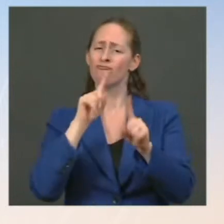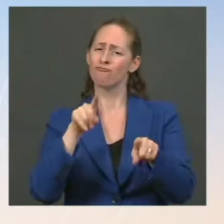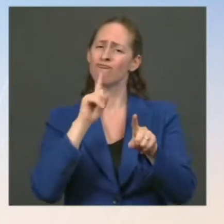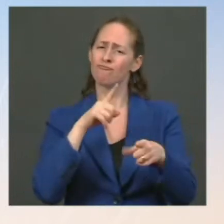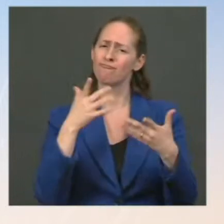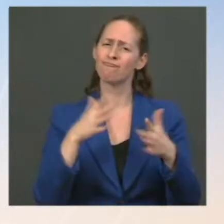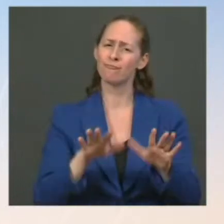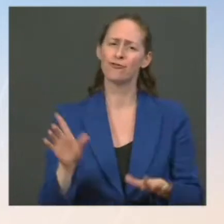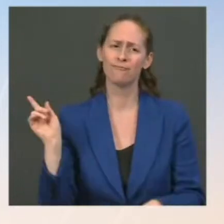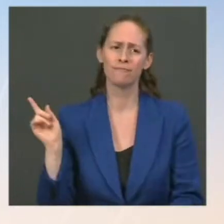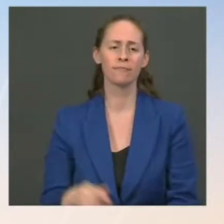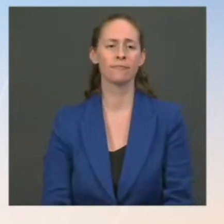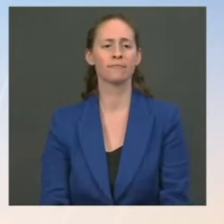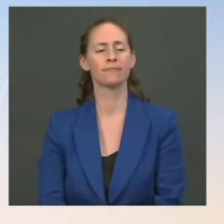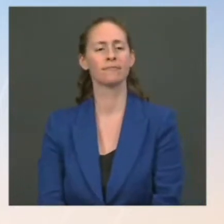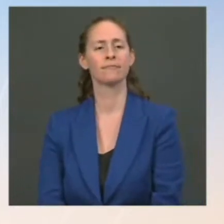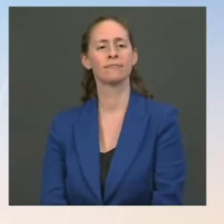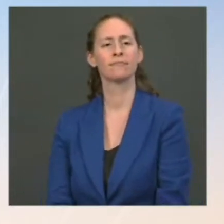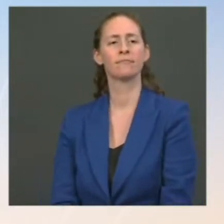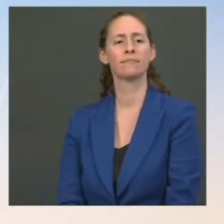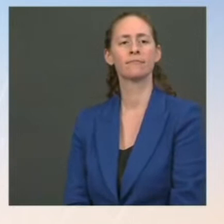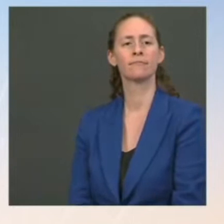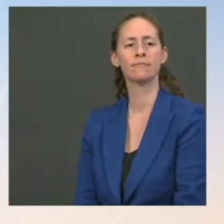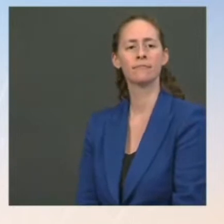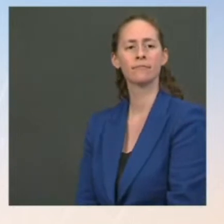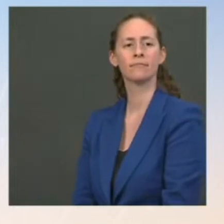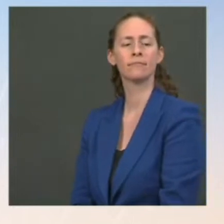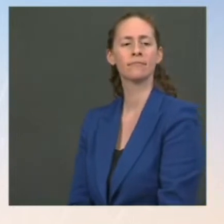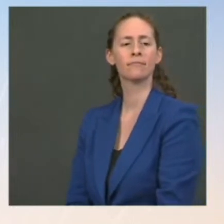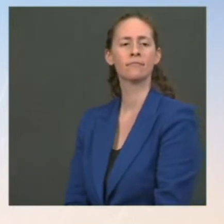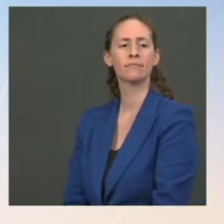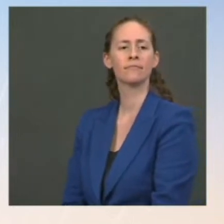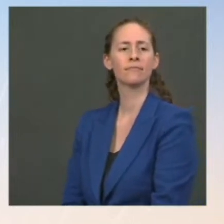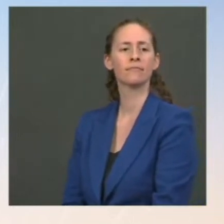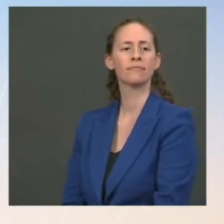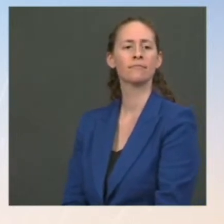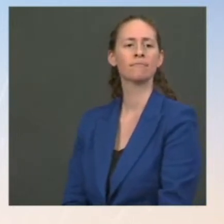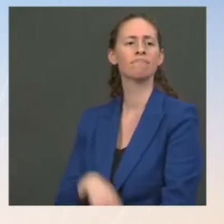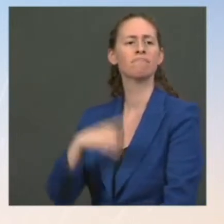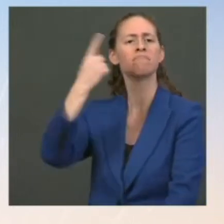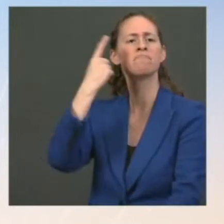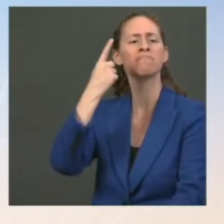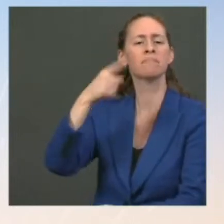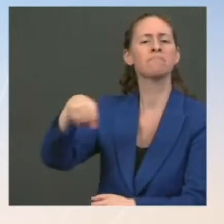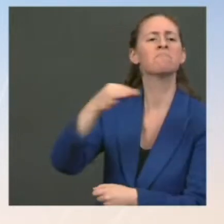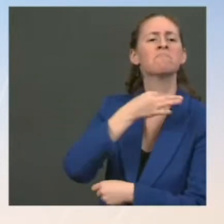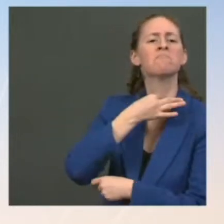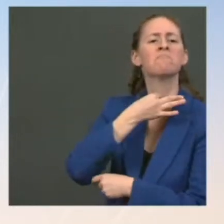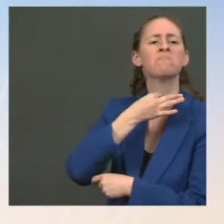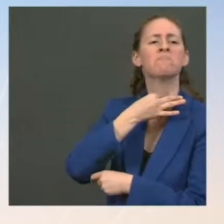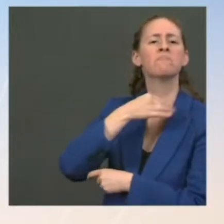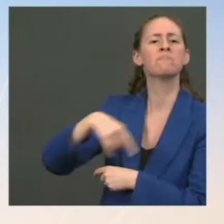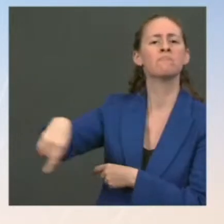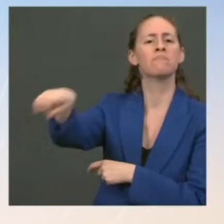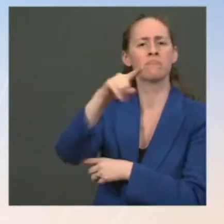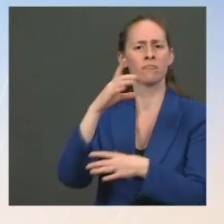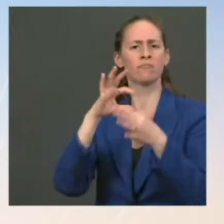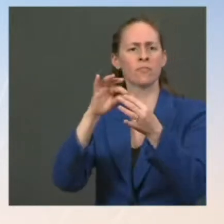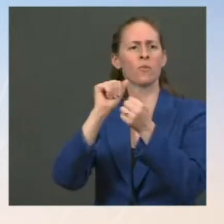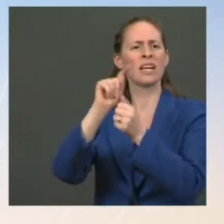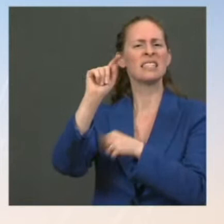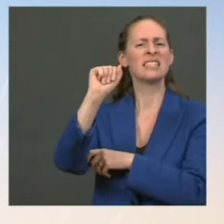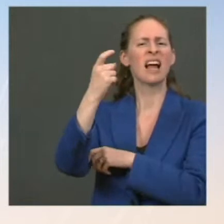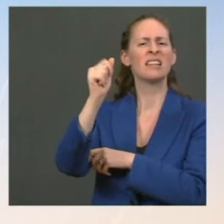to in the analysis from the Joint Committee on Taxation. They say, according to, if I've read the chart correctly, more than 16% of taxpayers